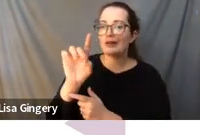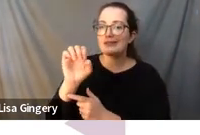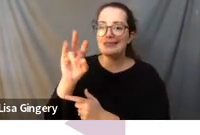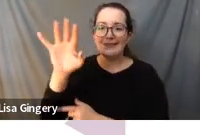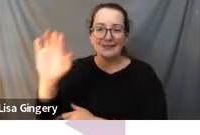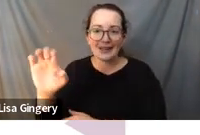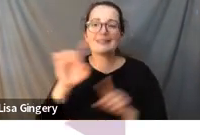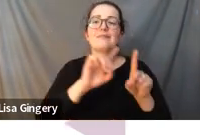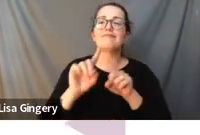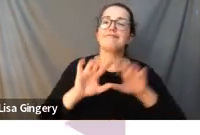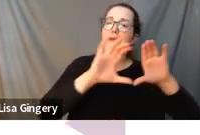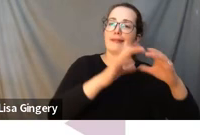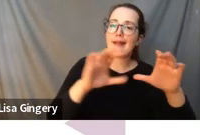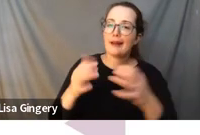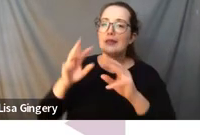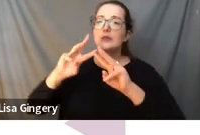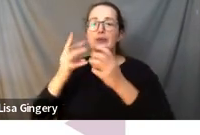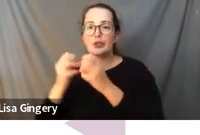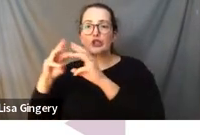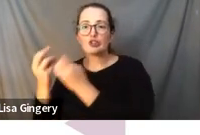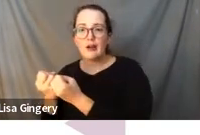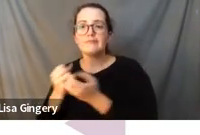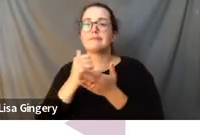other workshops to assist with your device.